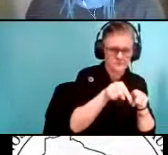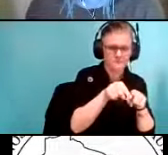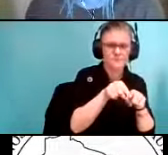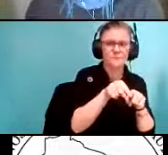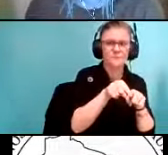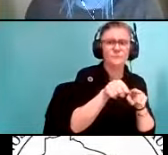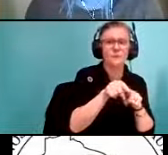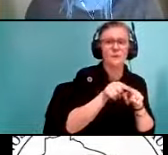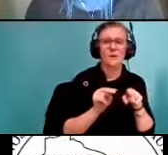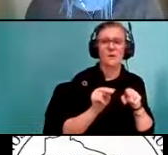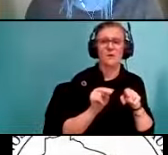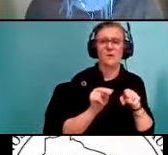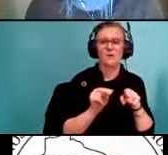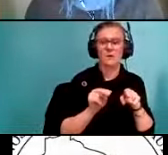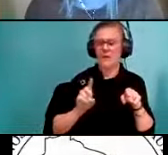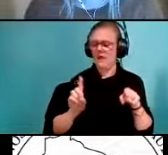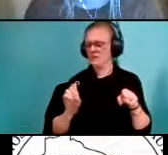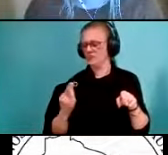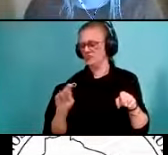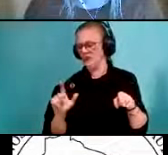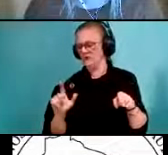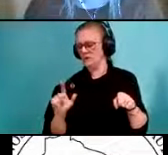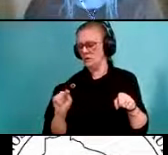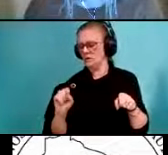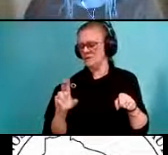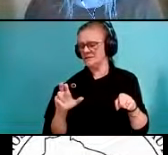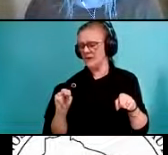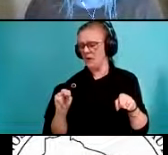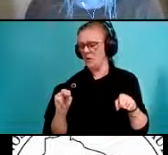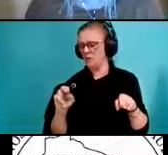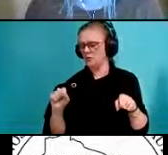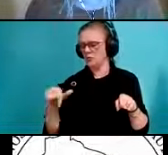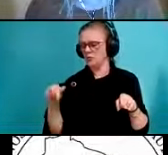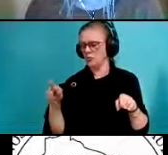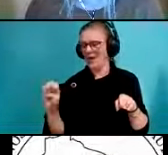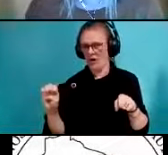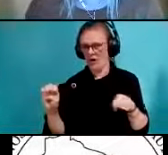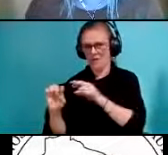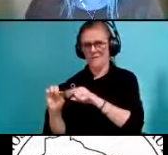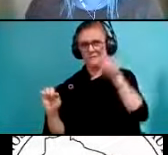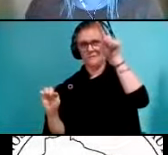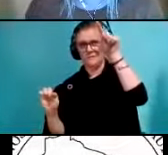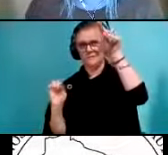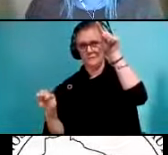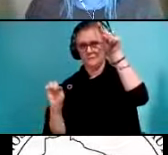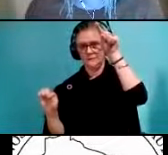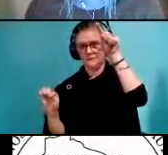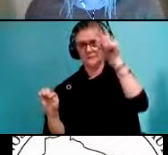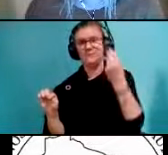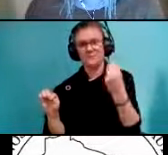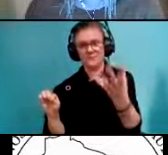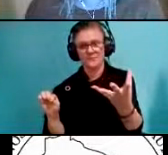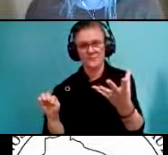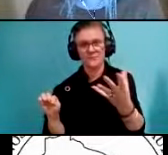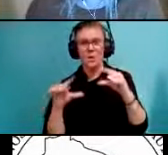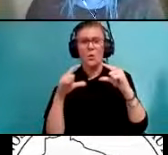on the north end and Drexel Town Square on the south end of the route. So as I mentioned, the word cloud